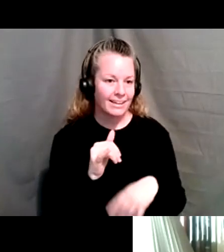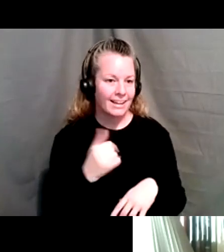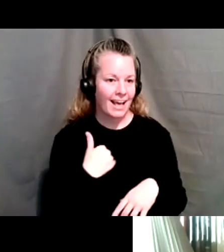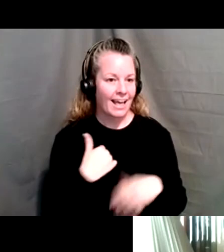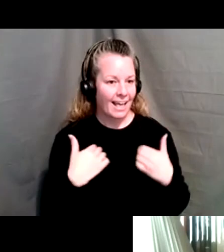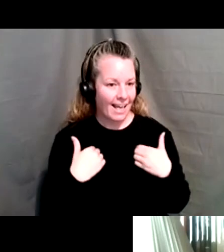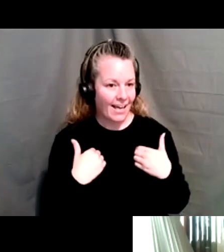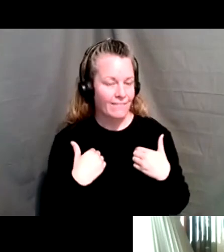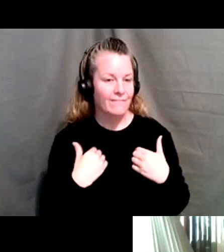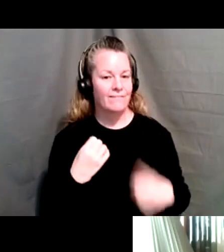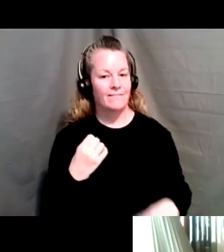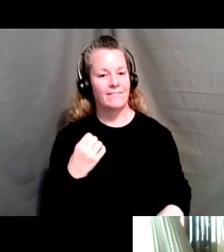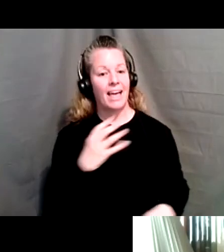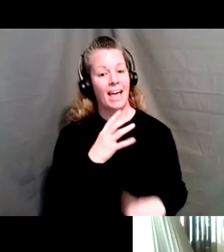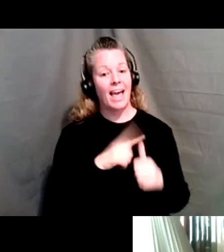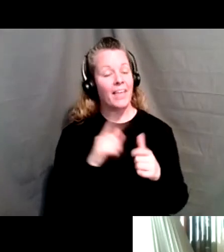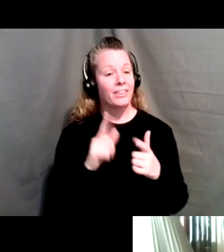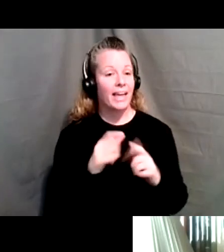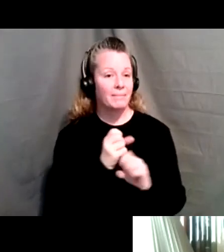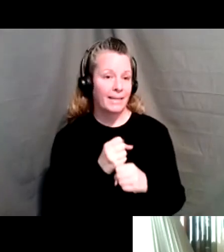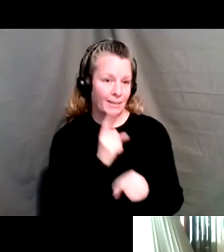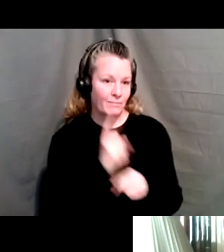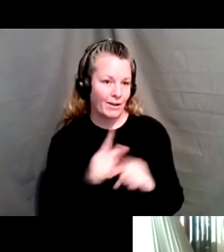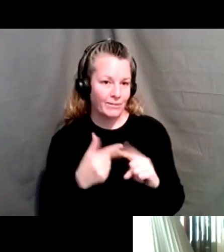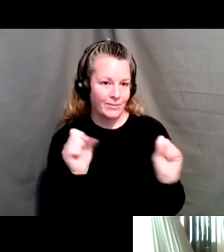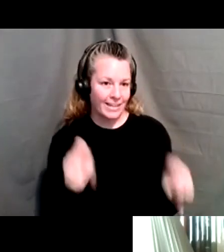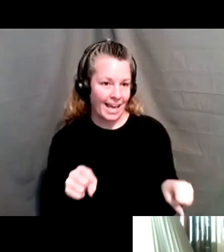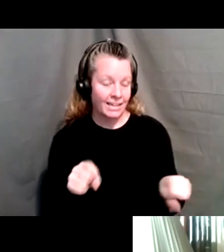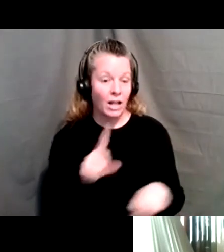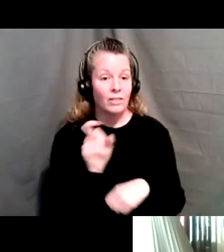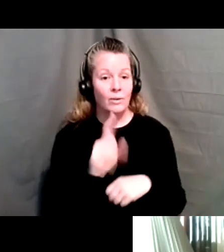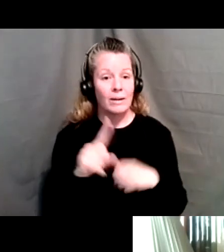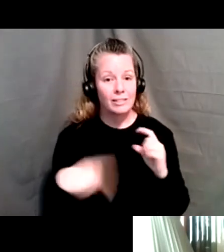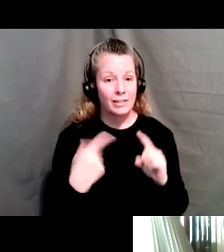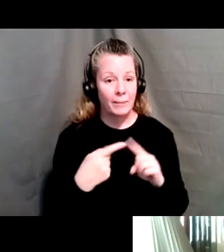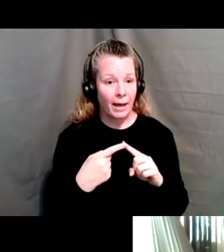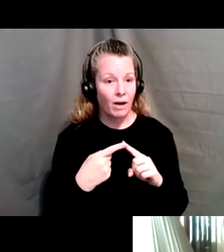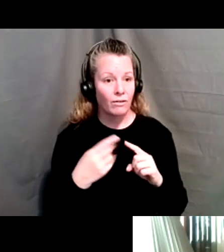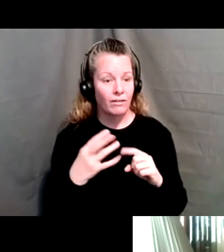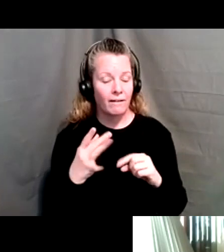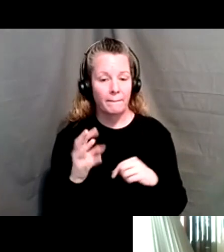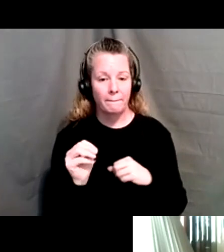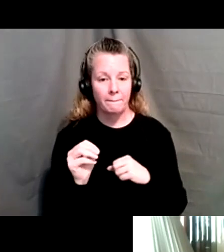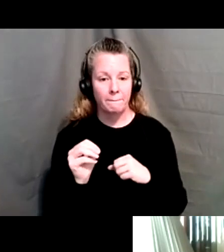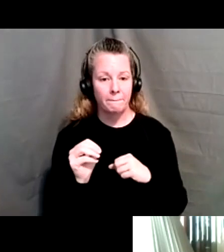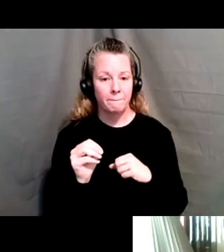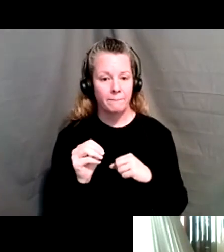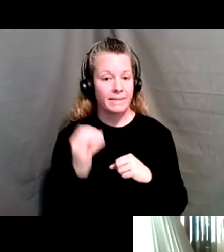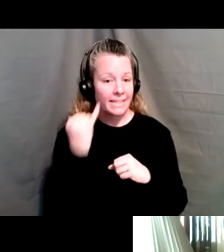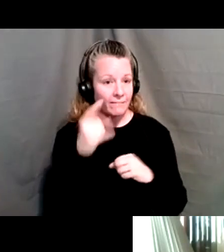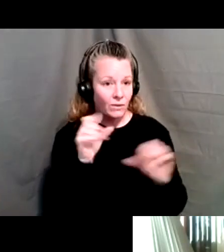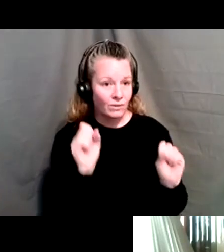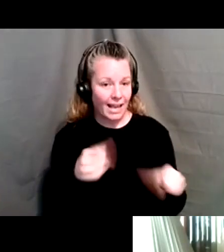have, and then correct them when you can. And the question about if you can't ask the